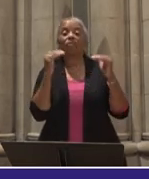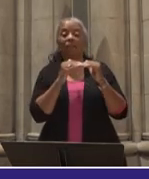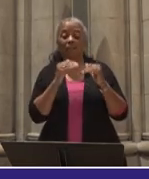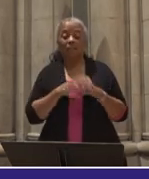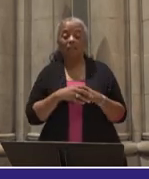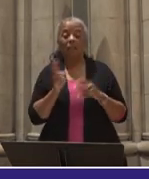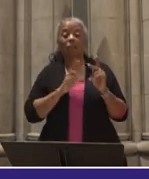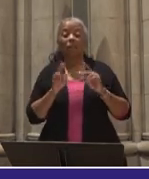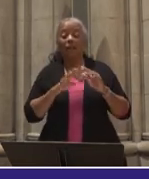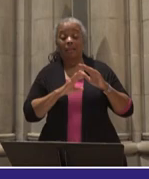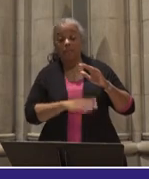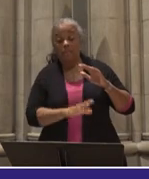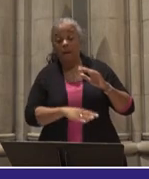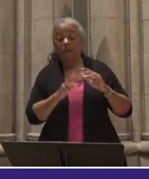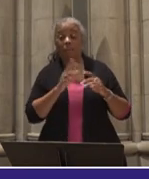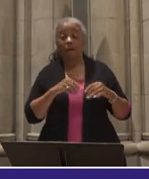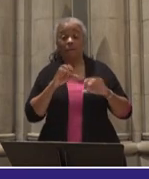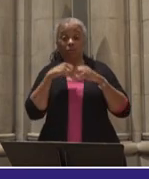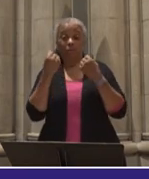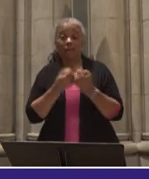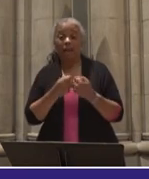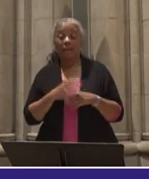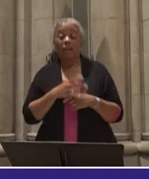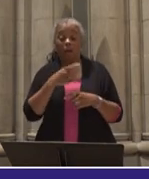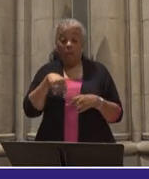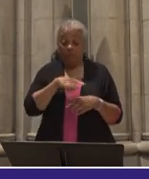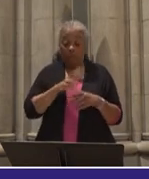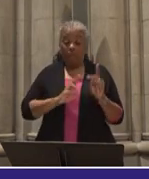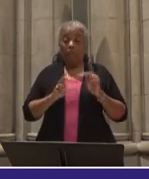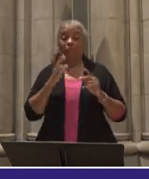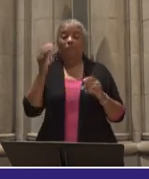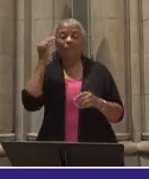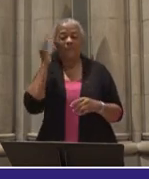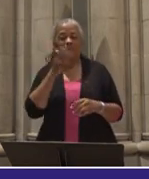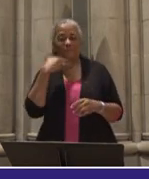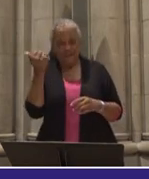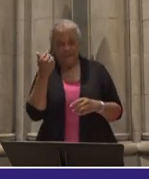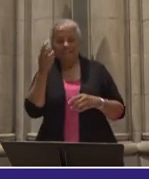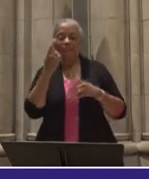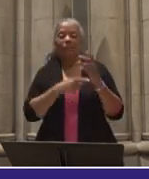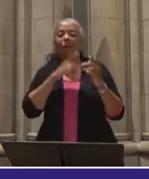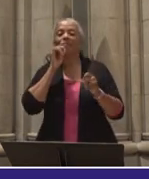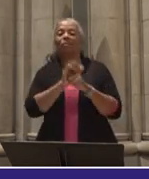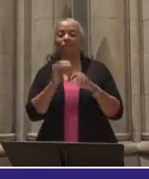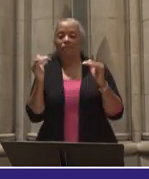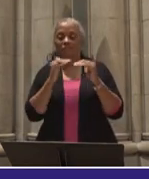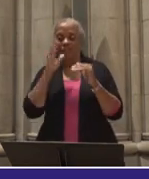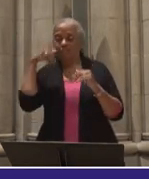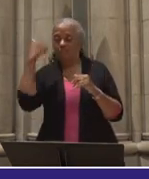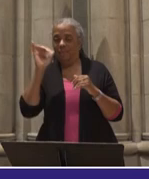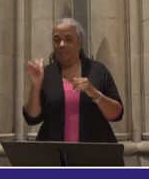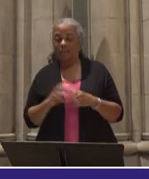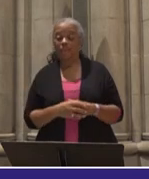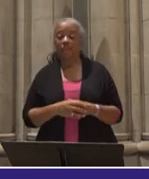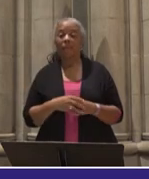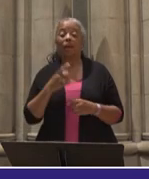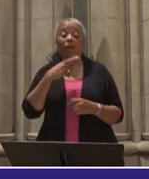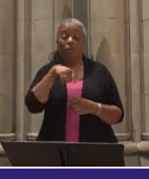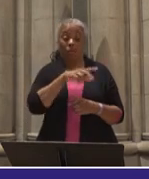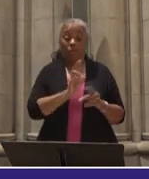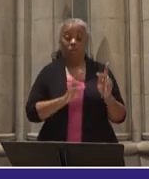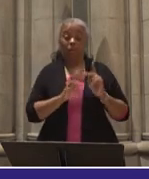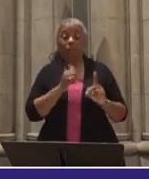bottom of society, are those that know best what justice looks like, those that are most